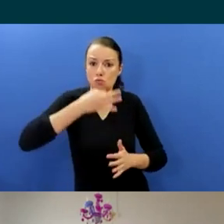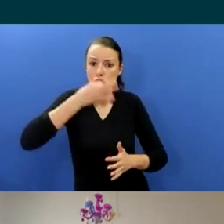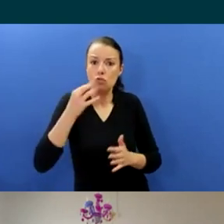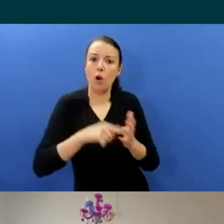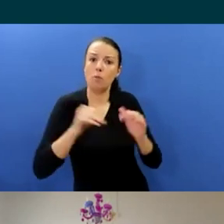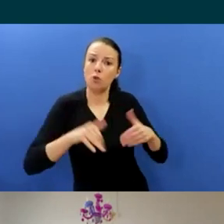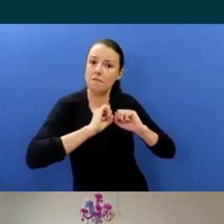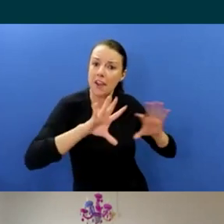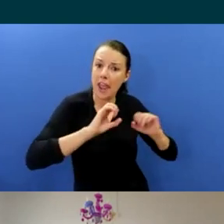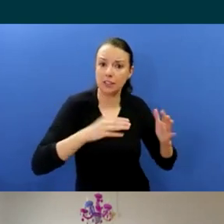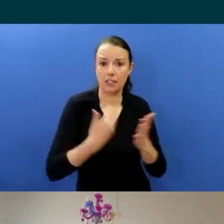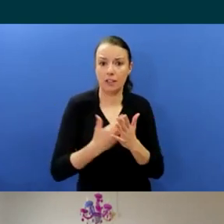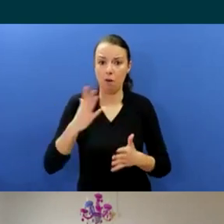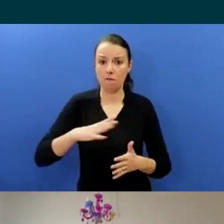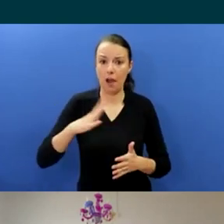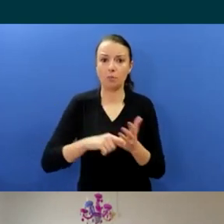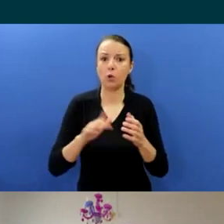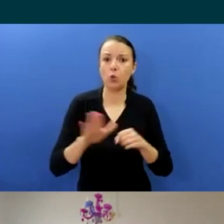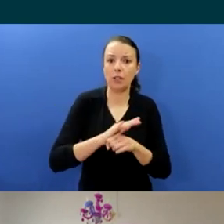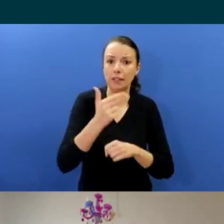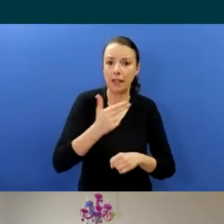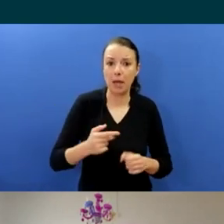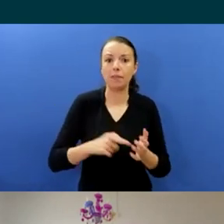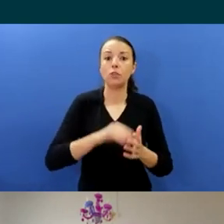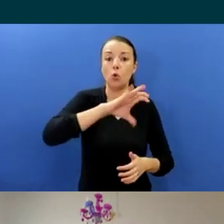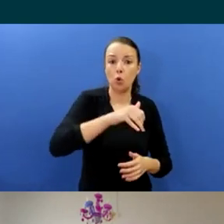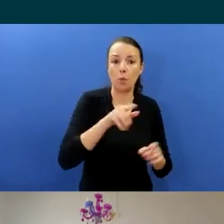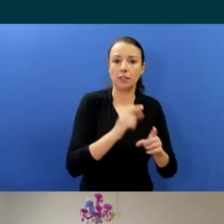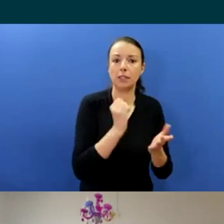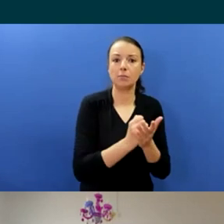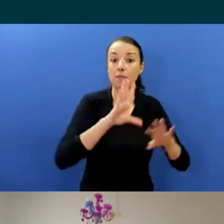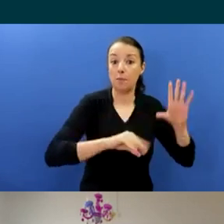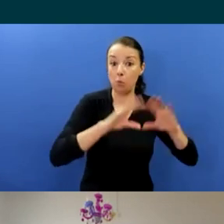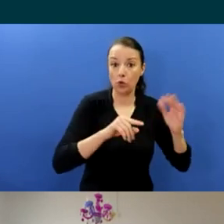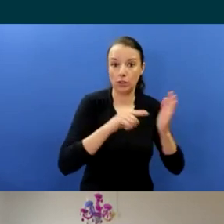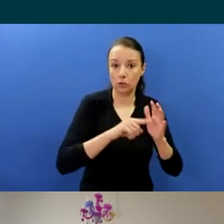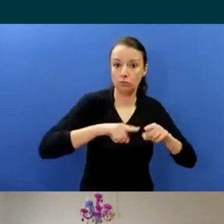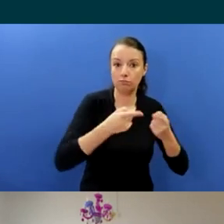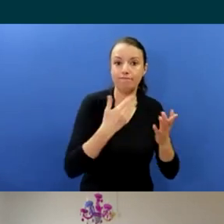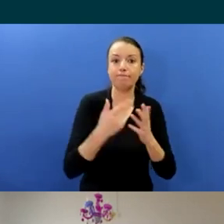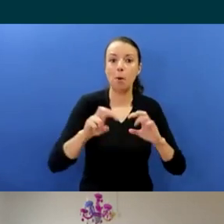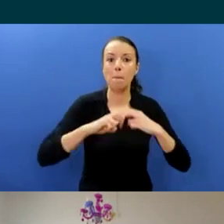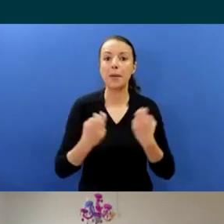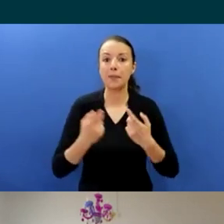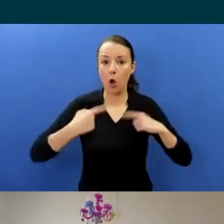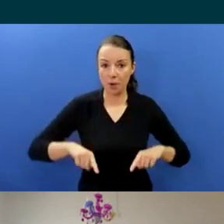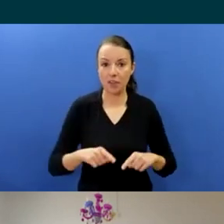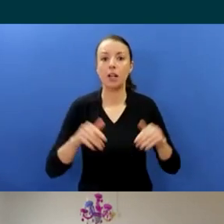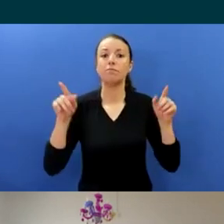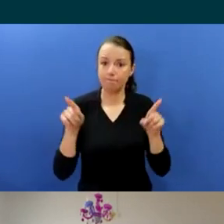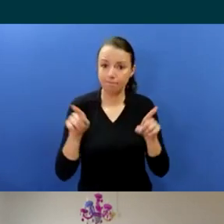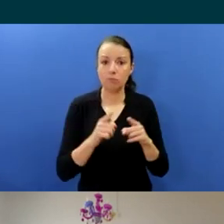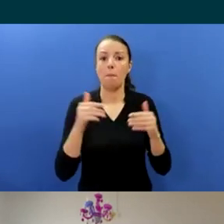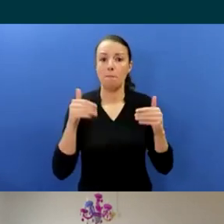budget matter, and it can be quite costly to organize a citizen assembly, so we have to have people to take care of